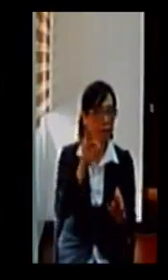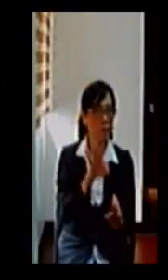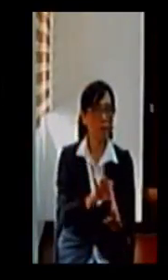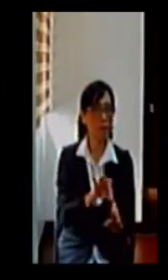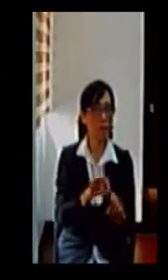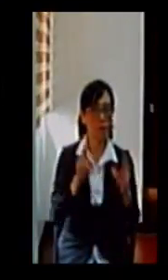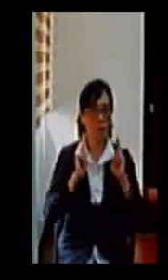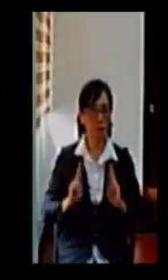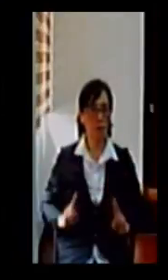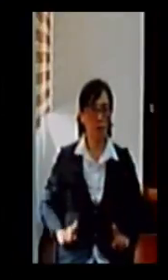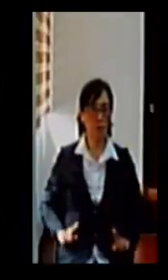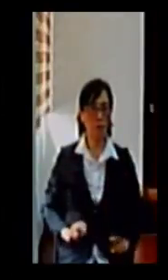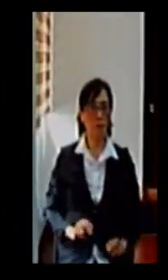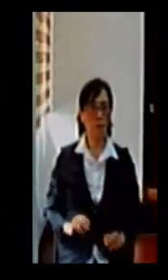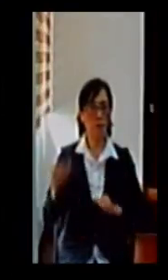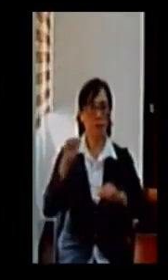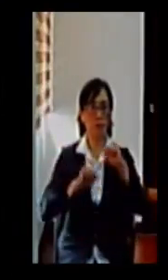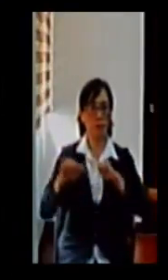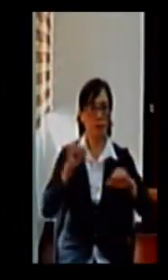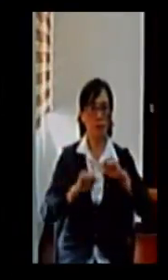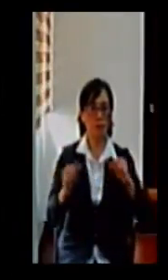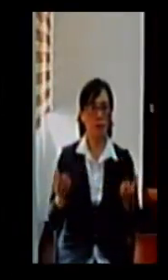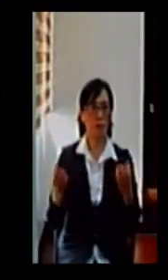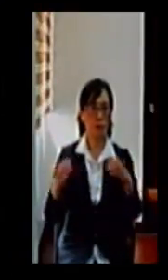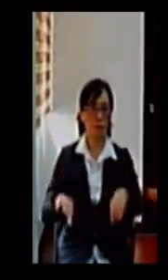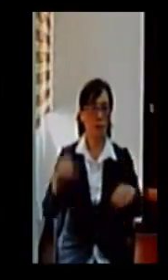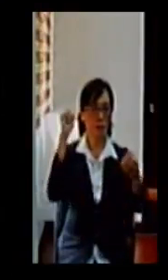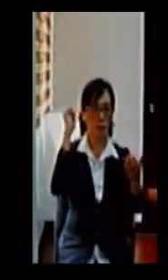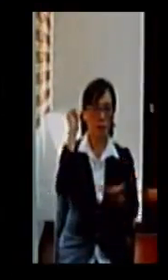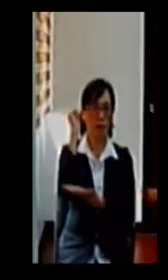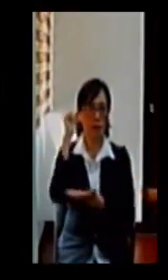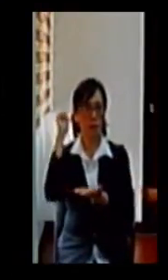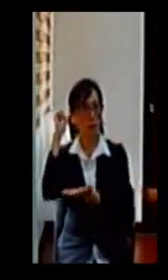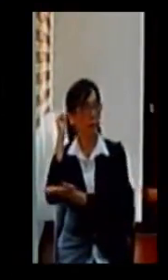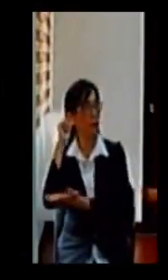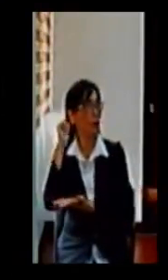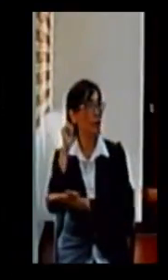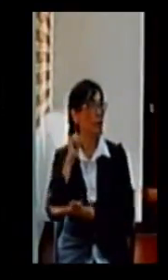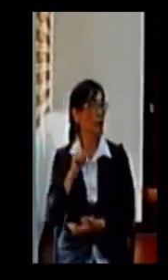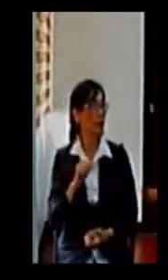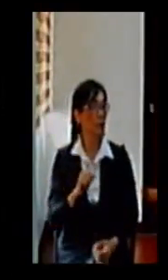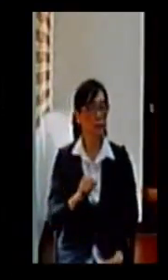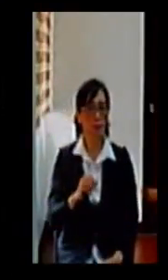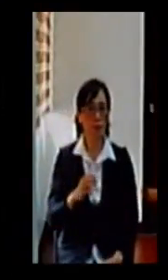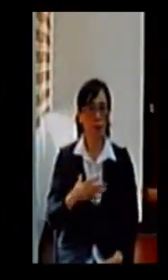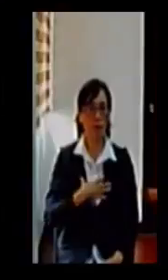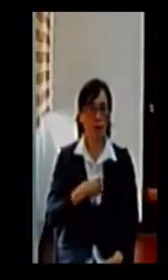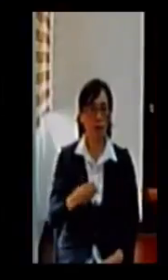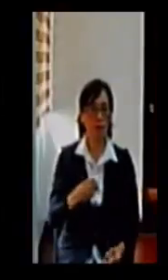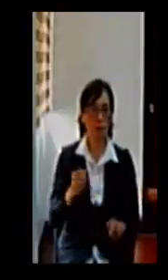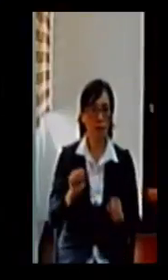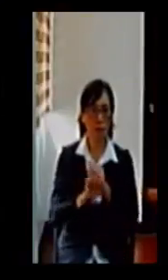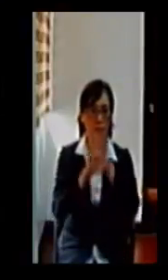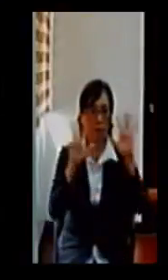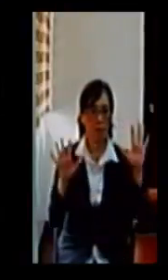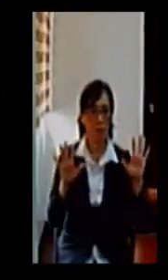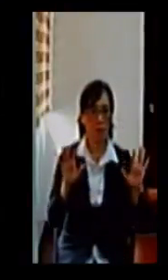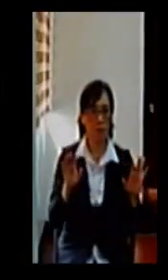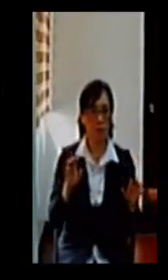human activities cause deforestation? I just want to clarify. Well,